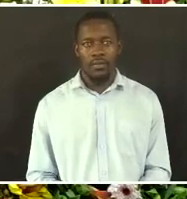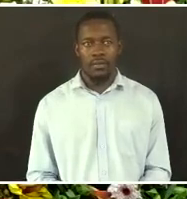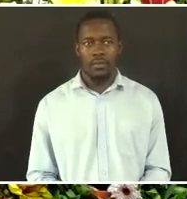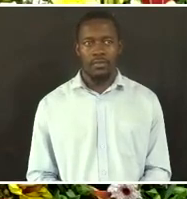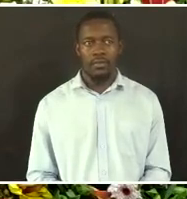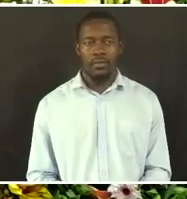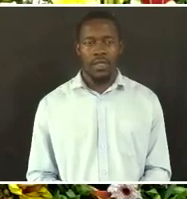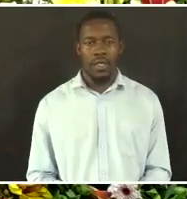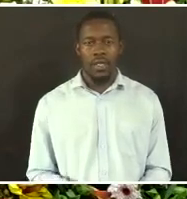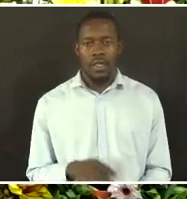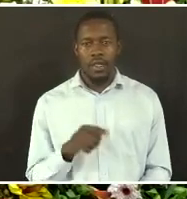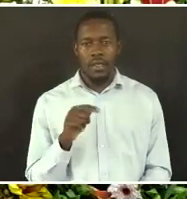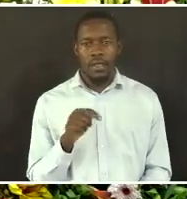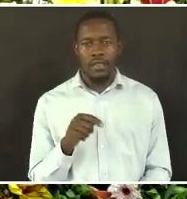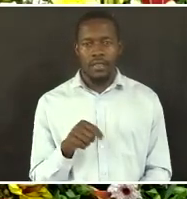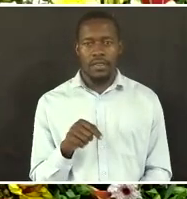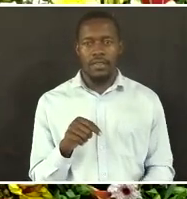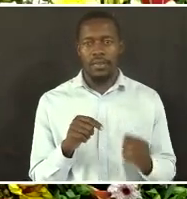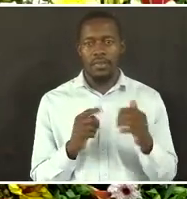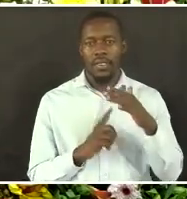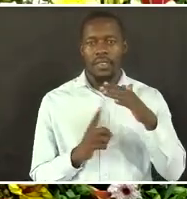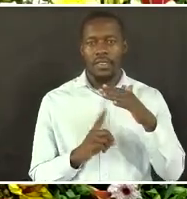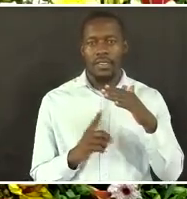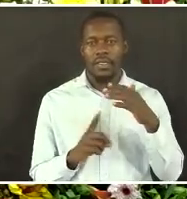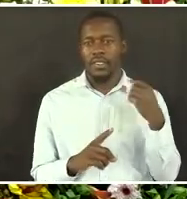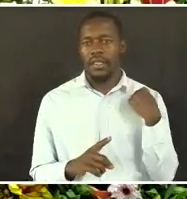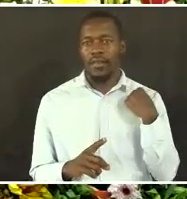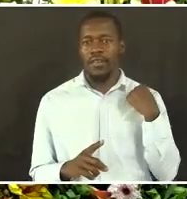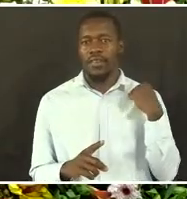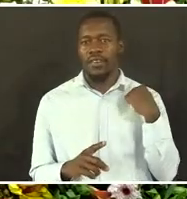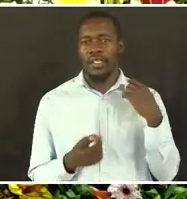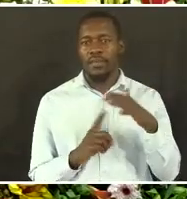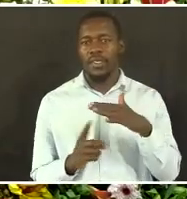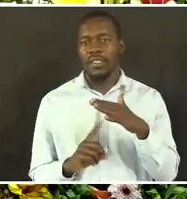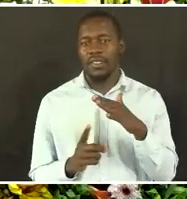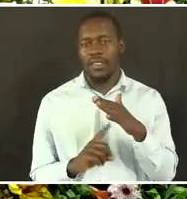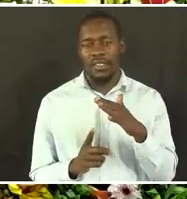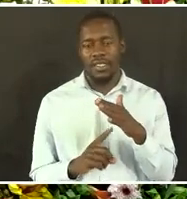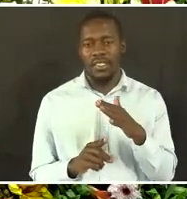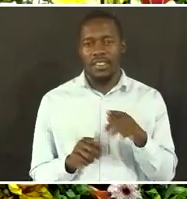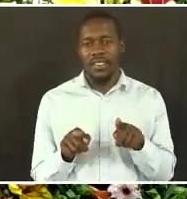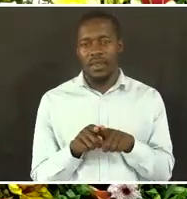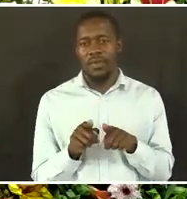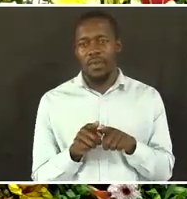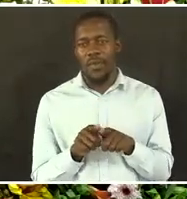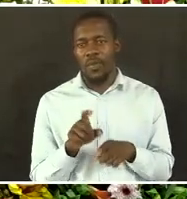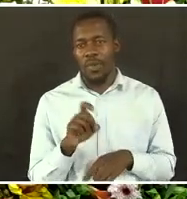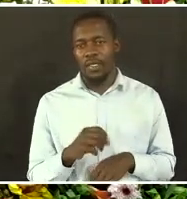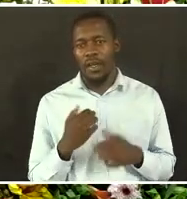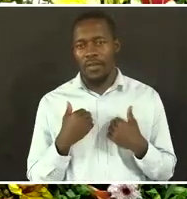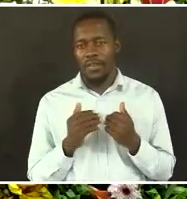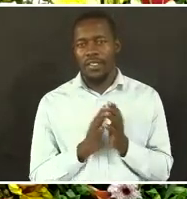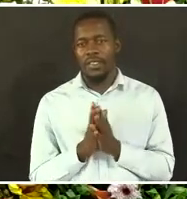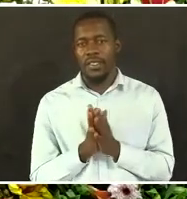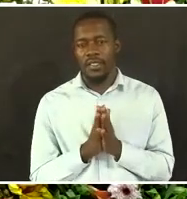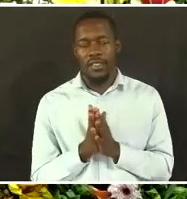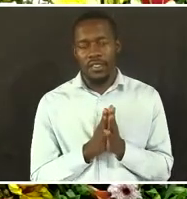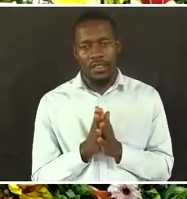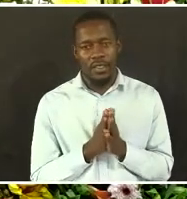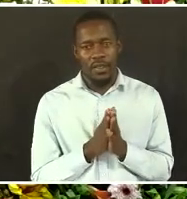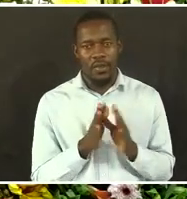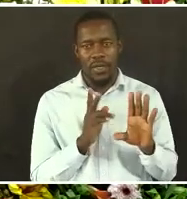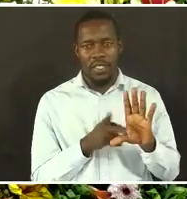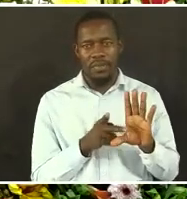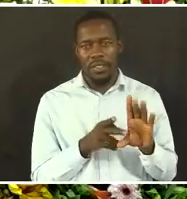looking at Christ, how he is compassionate. When you look at the book of Matthew chapter 14,